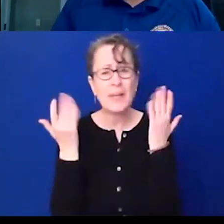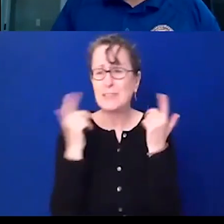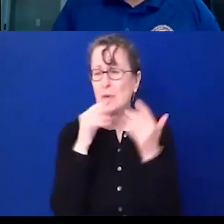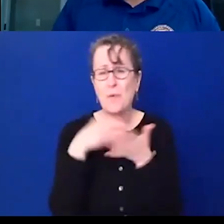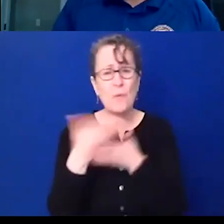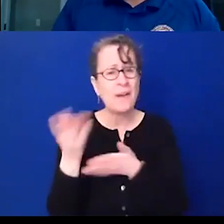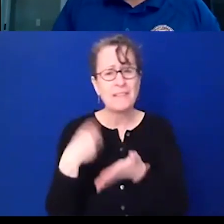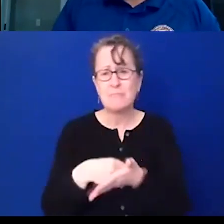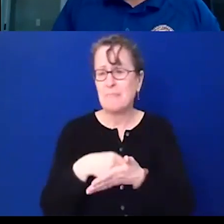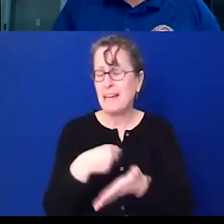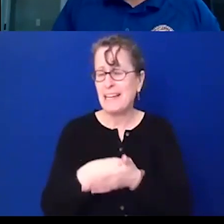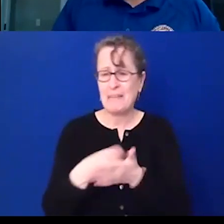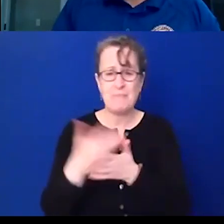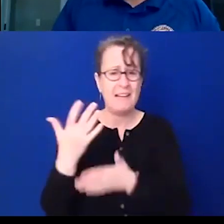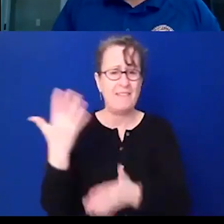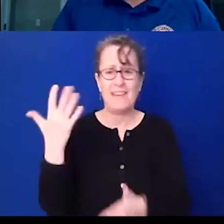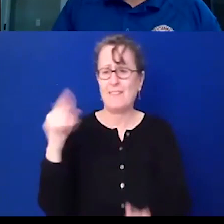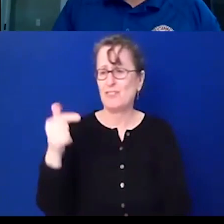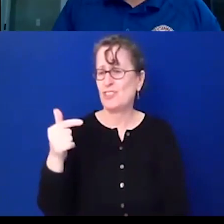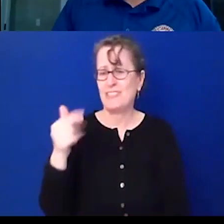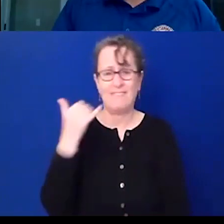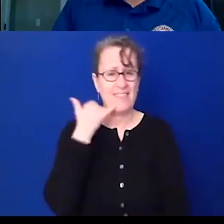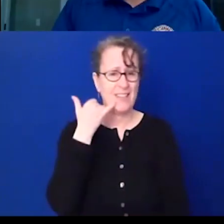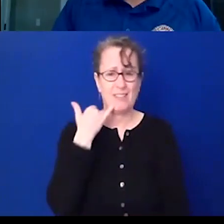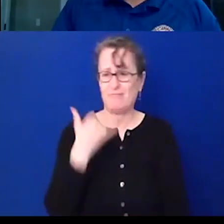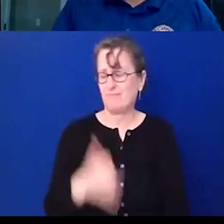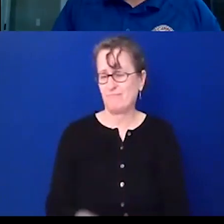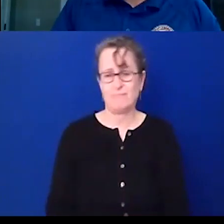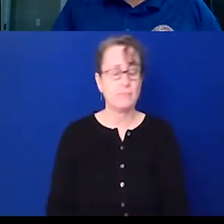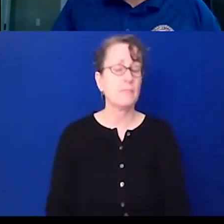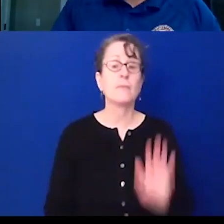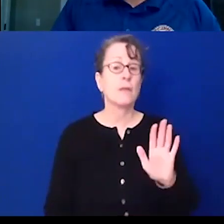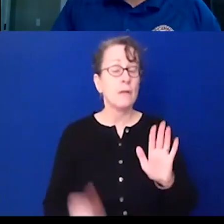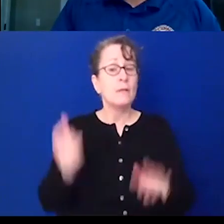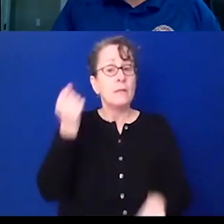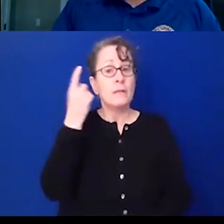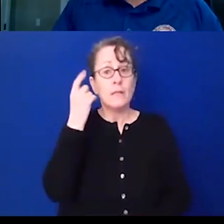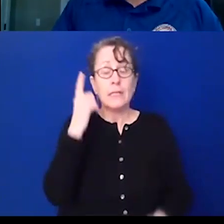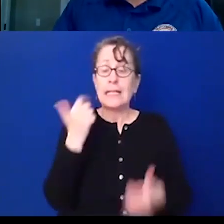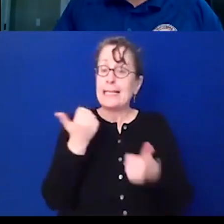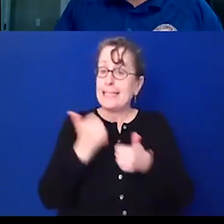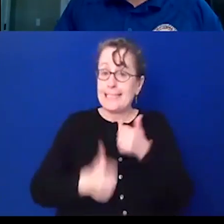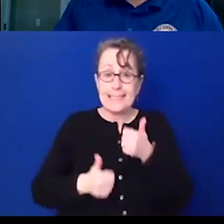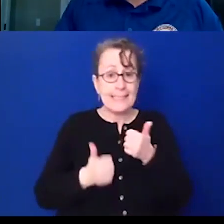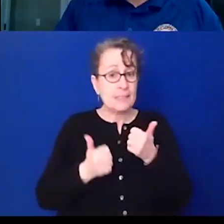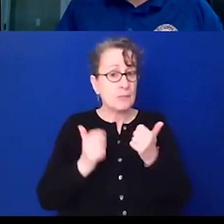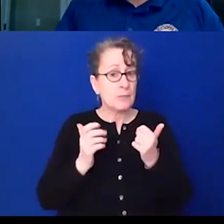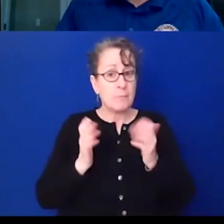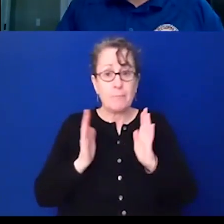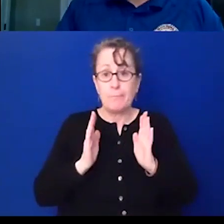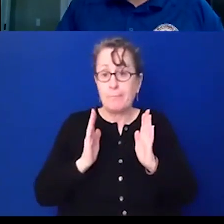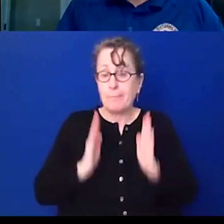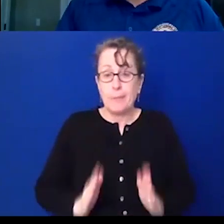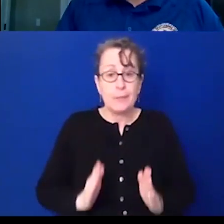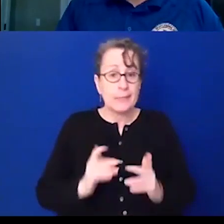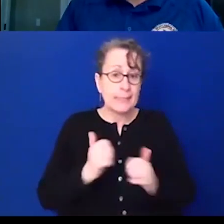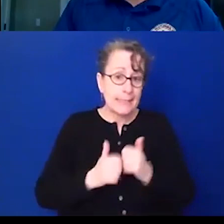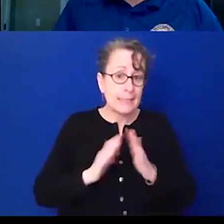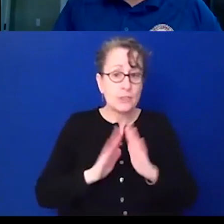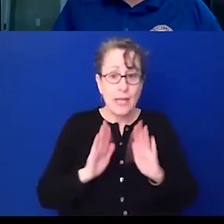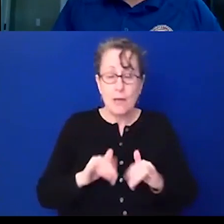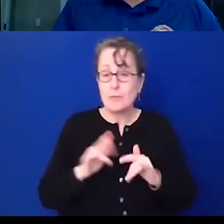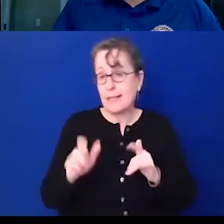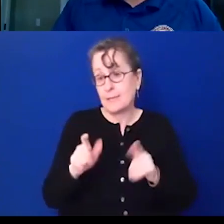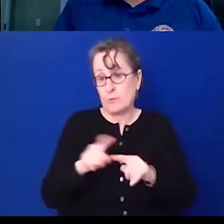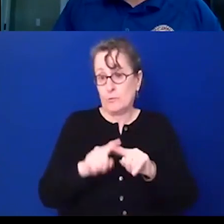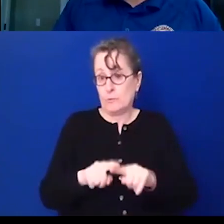It's a private choice each household and each business makes about who to do business with for the provision of internet services. But yes, that's what Consolidated's upgrade